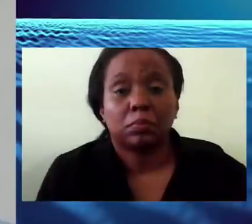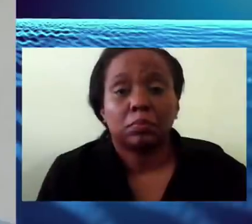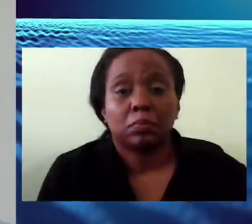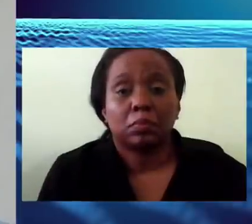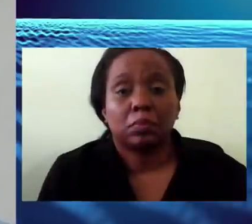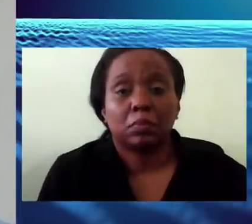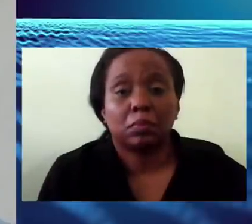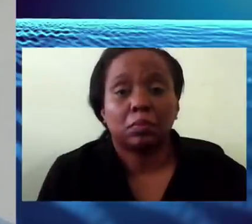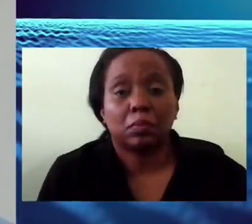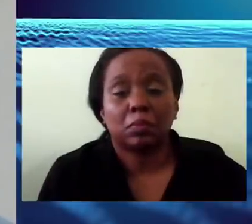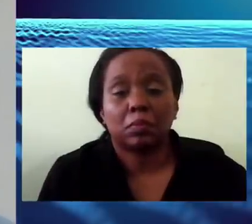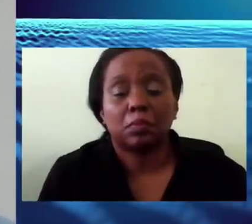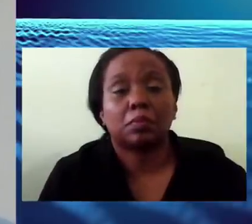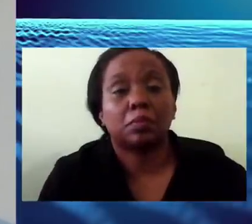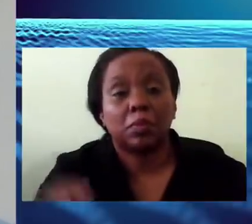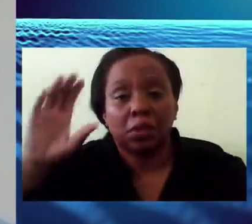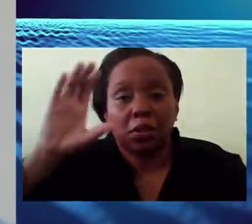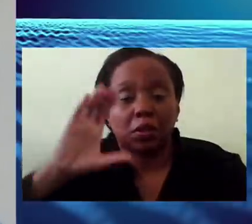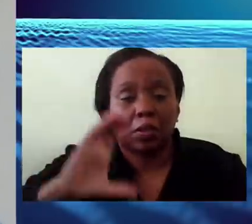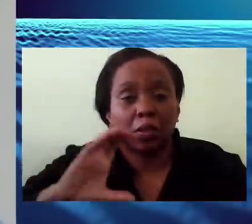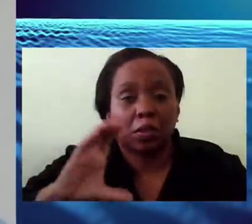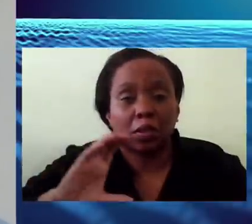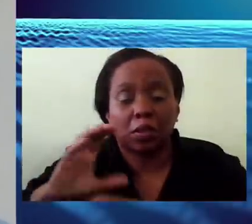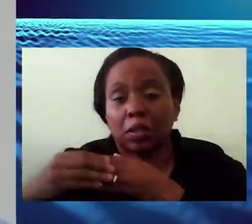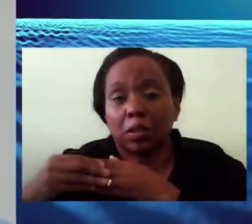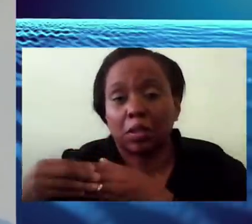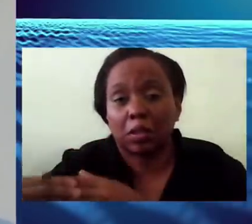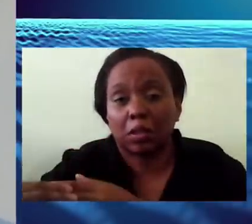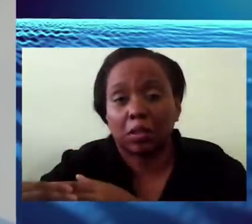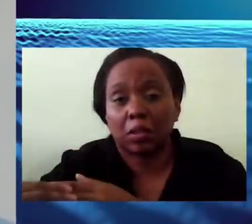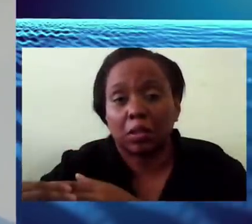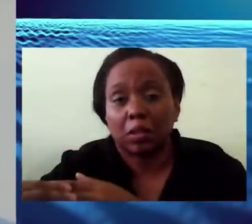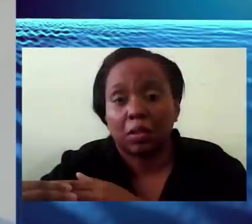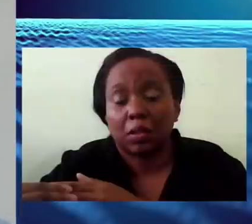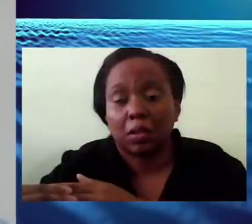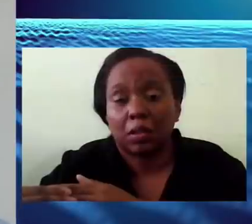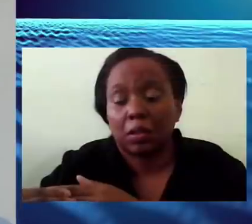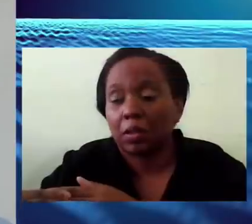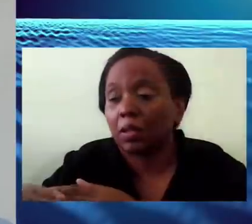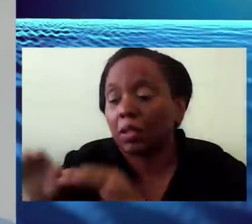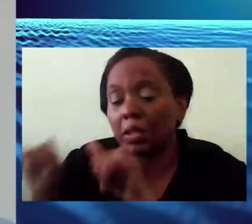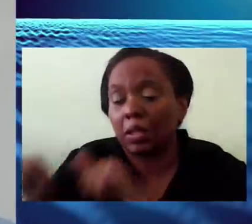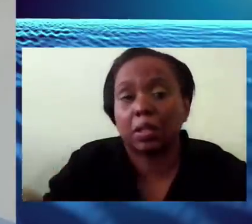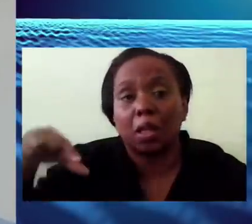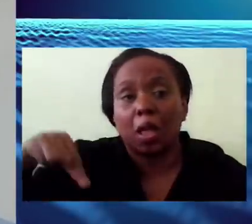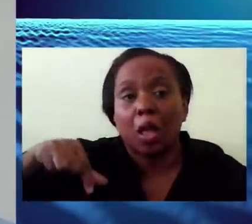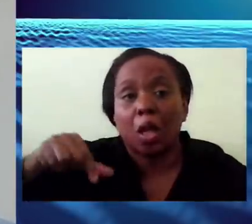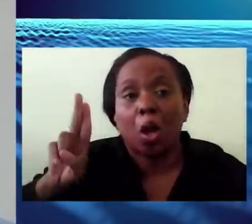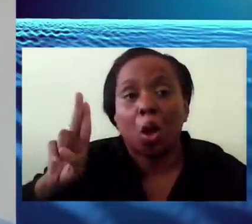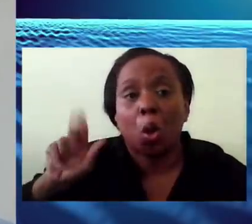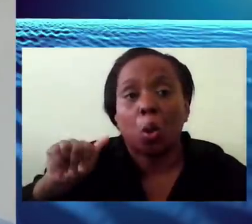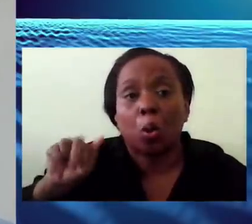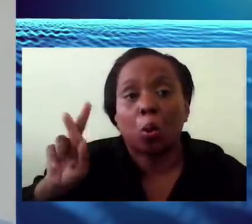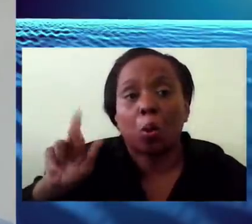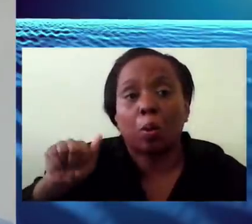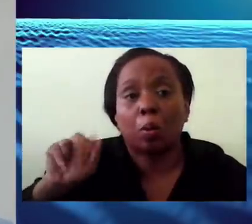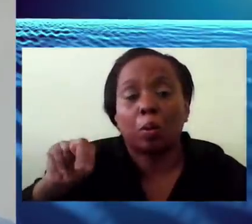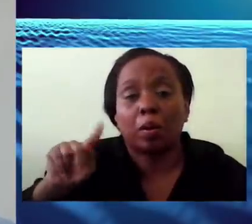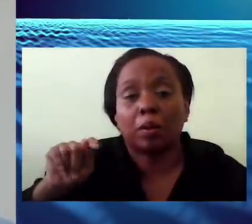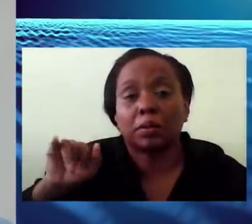the church, that leadership is in quarantine at a government quarantine